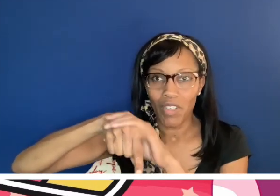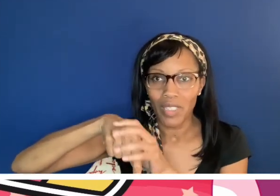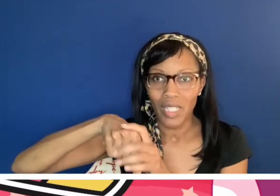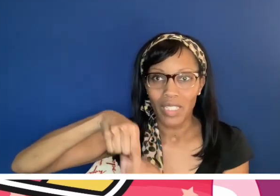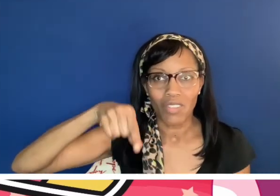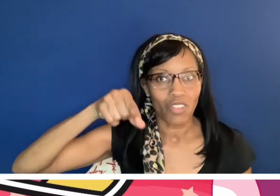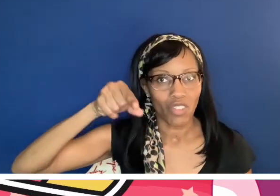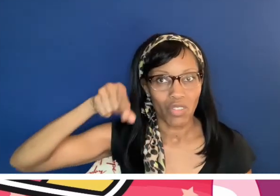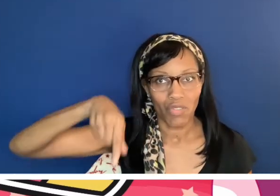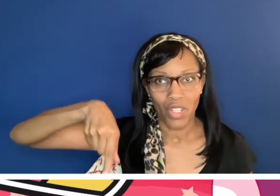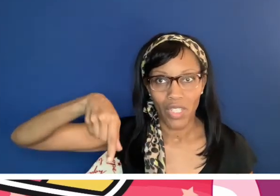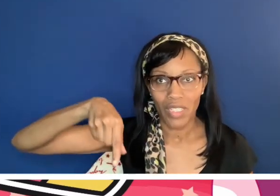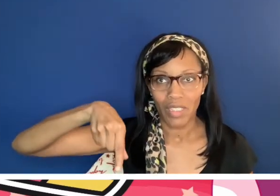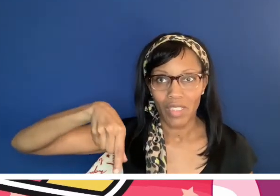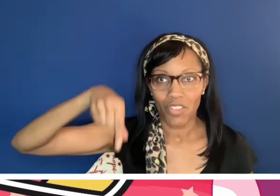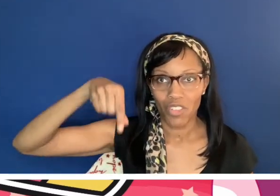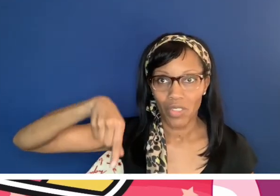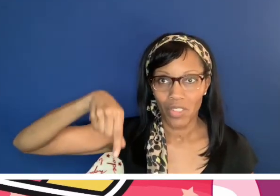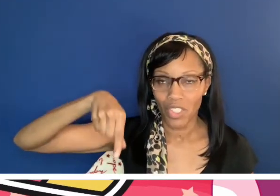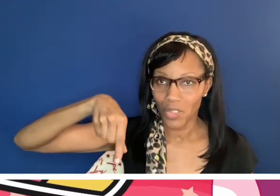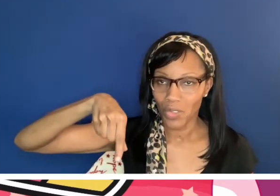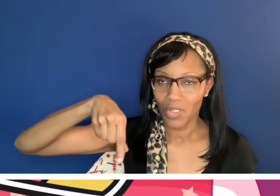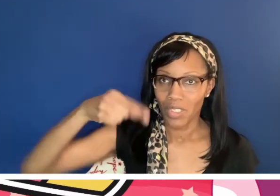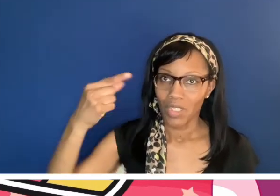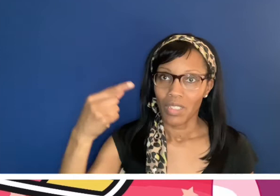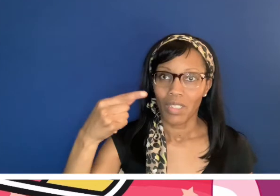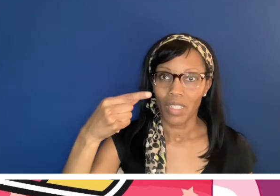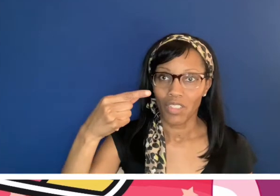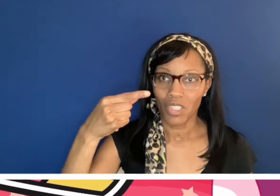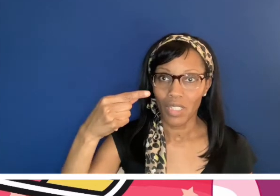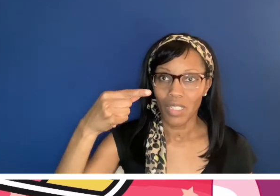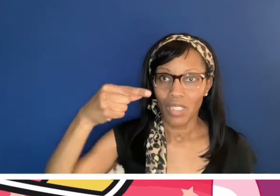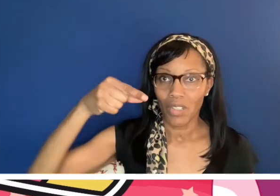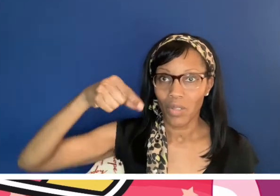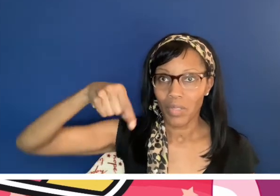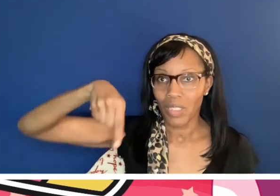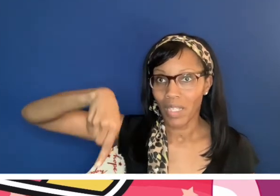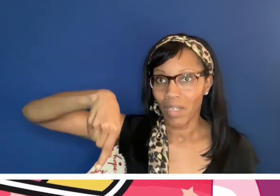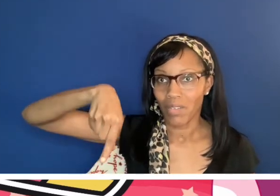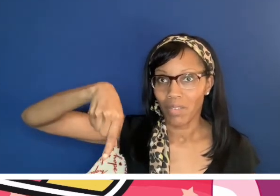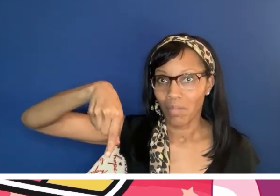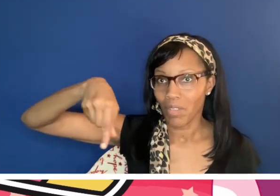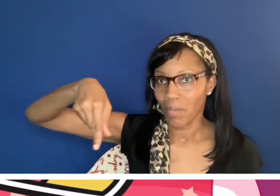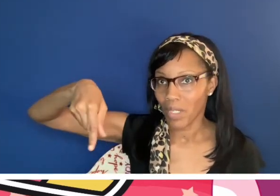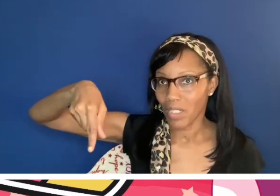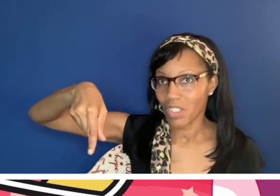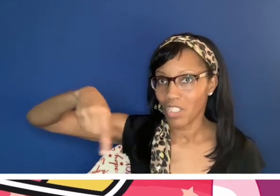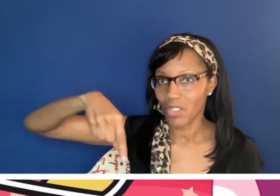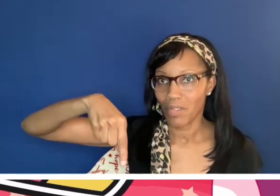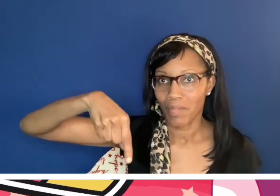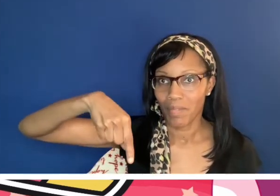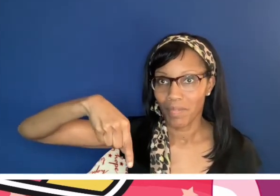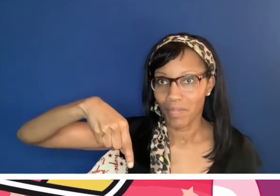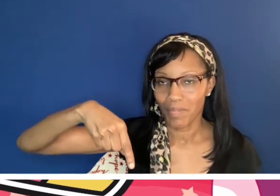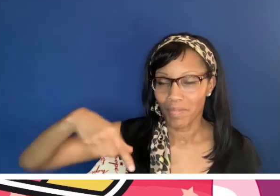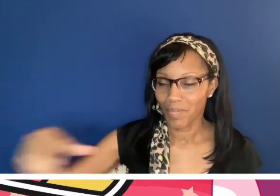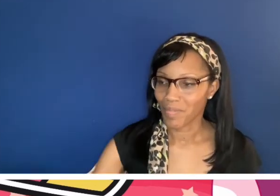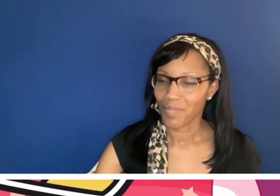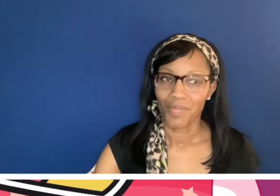be very tense. It's just very easy. Q. Take G and go upside down. You're making a Q.